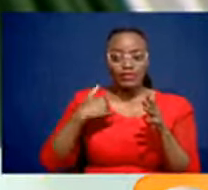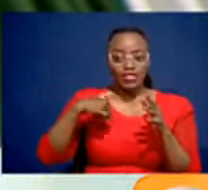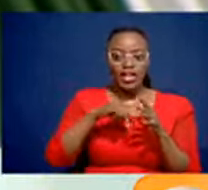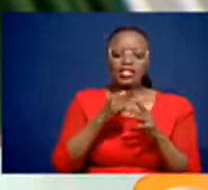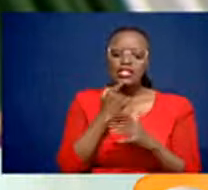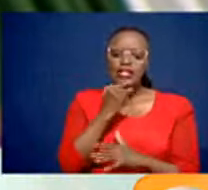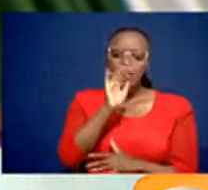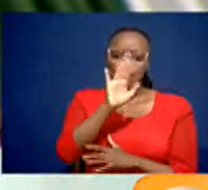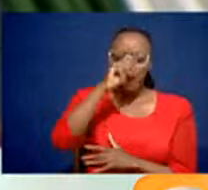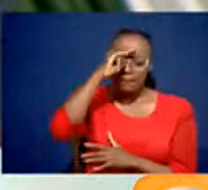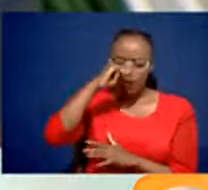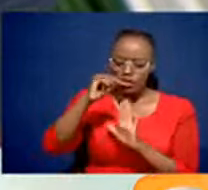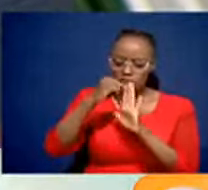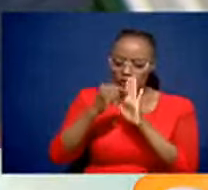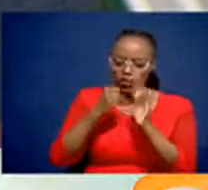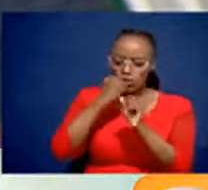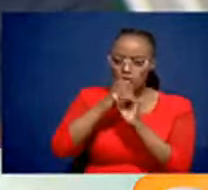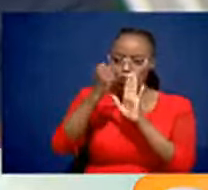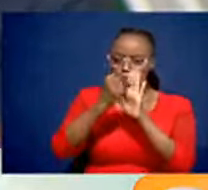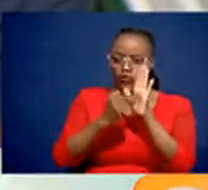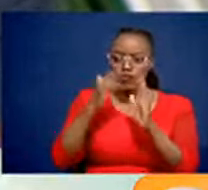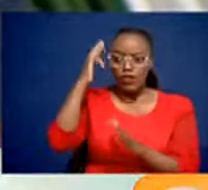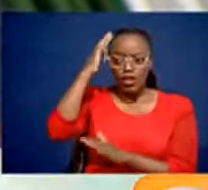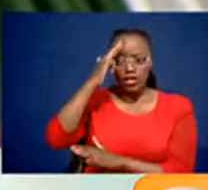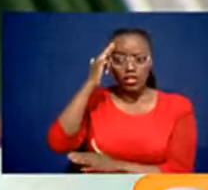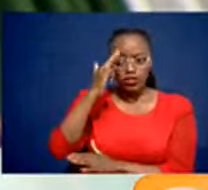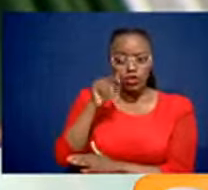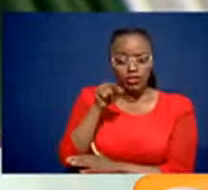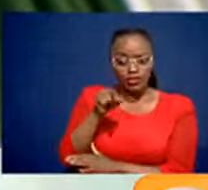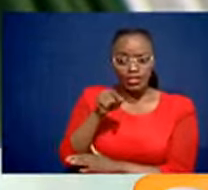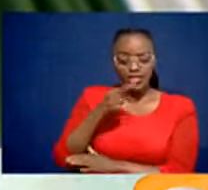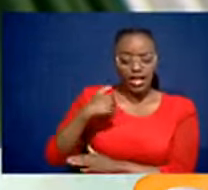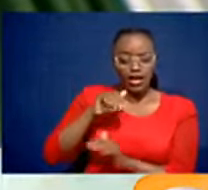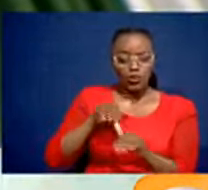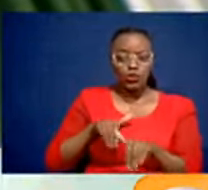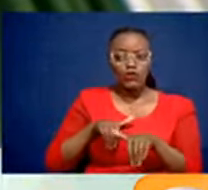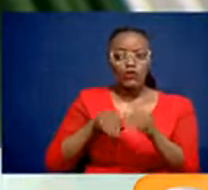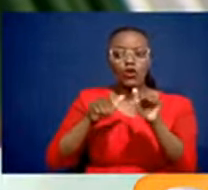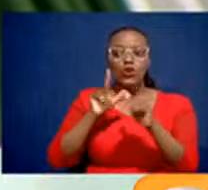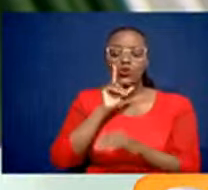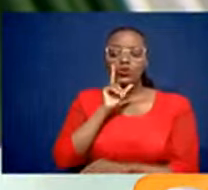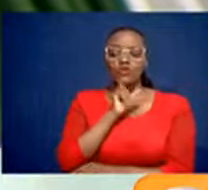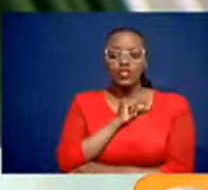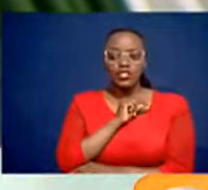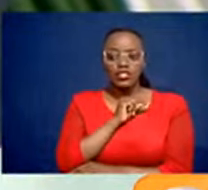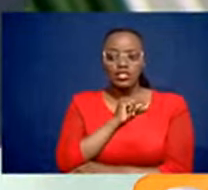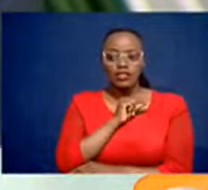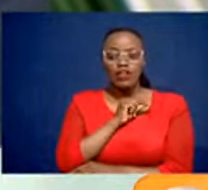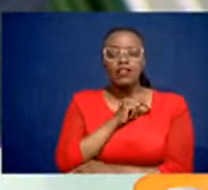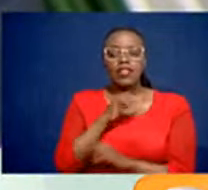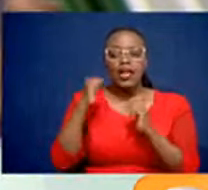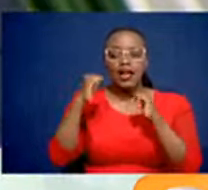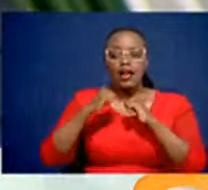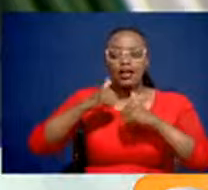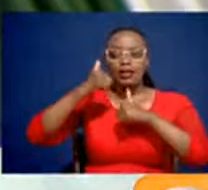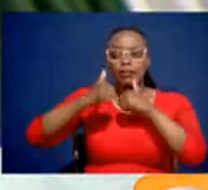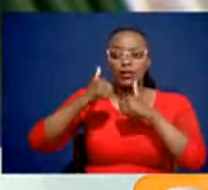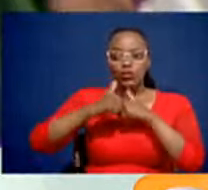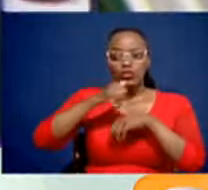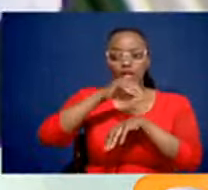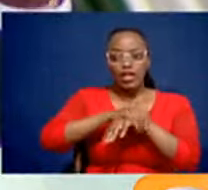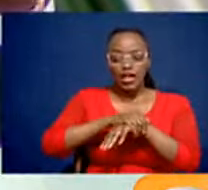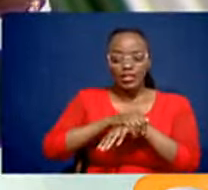tuuzie sera yako. Na ndio sababu hiyo tunafuatilia kukamilisha mkataba